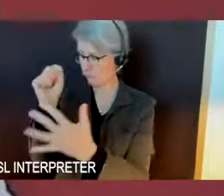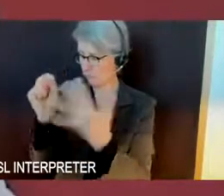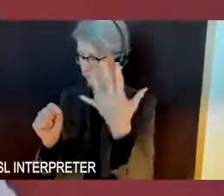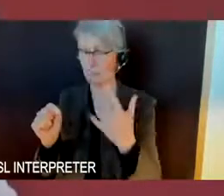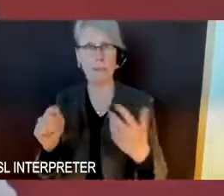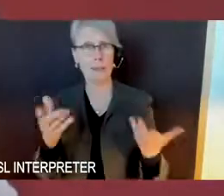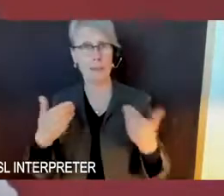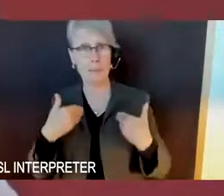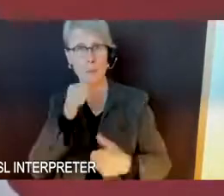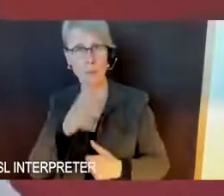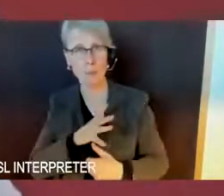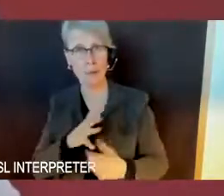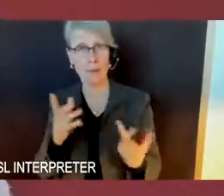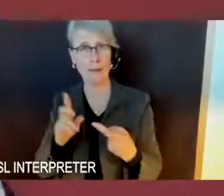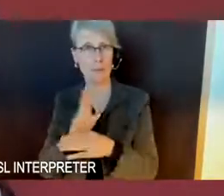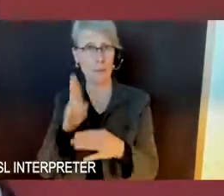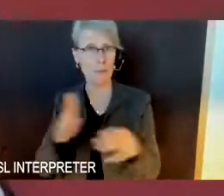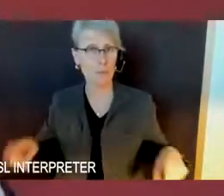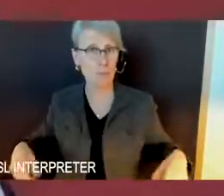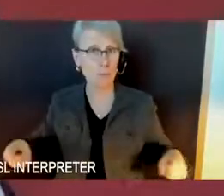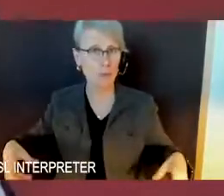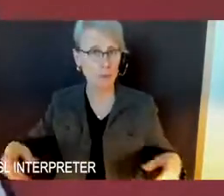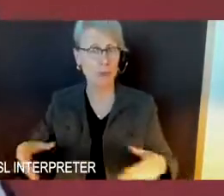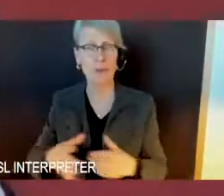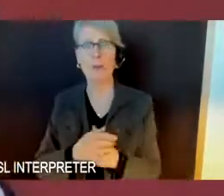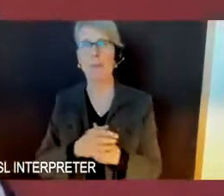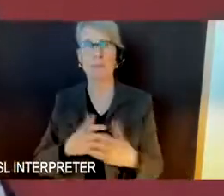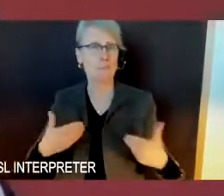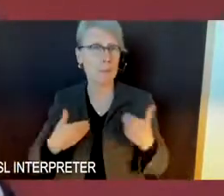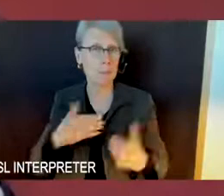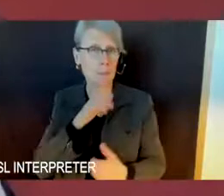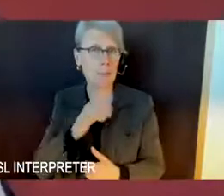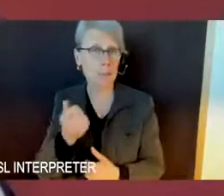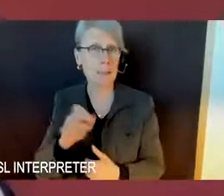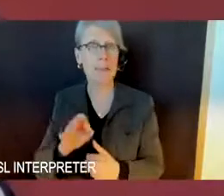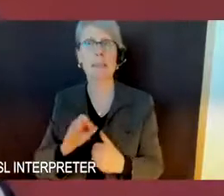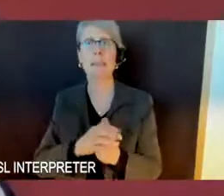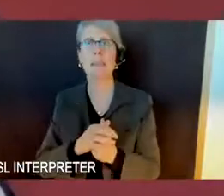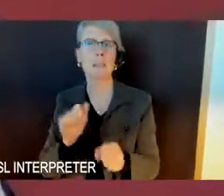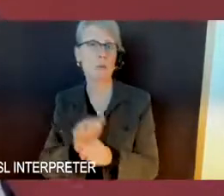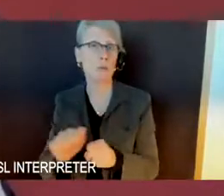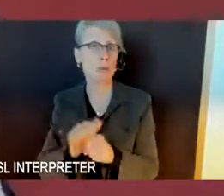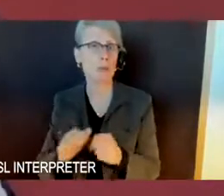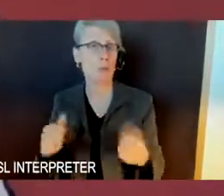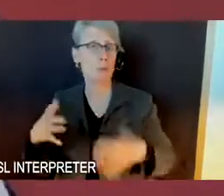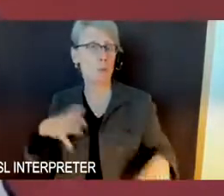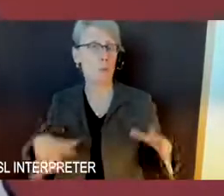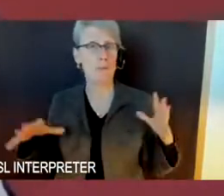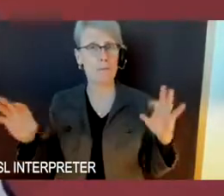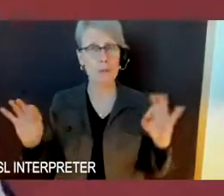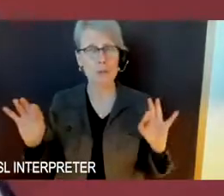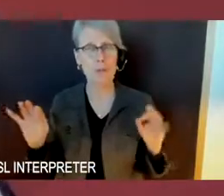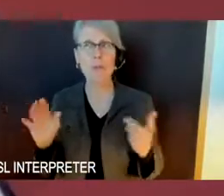be. I was a woman sitting on a wheelchair, about 19 years old, working in